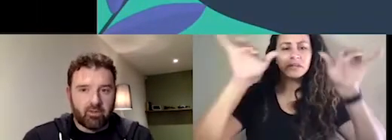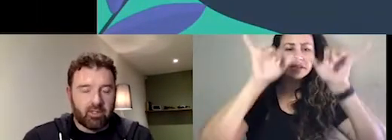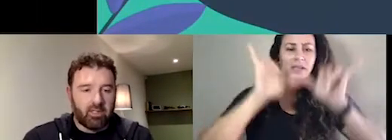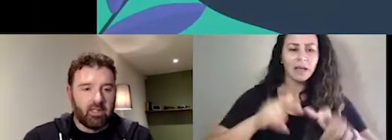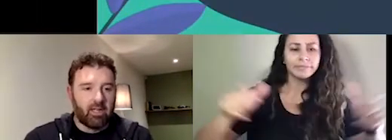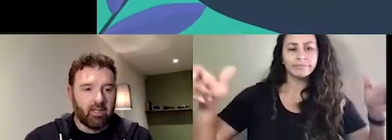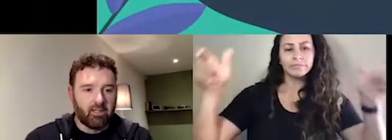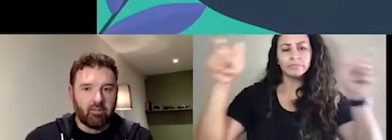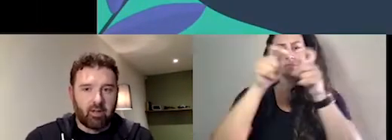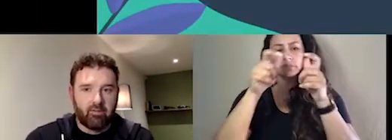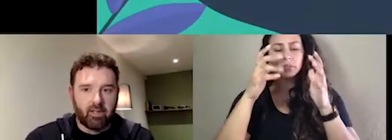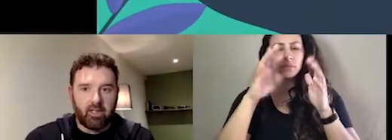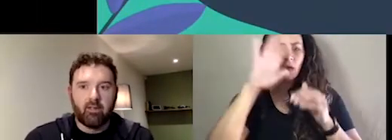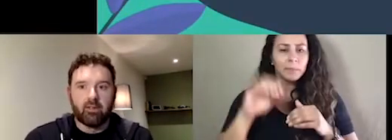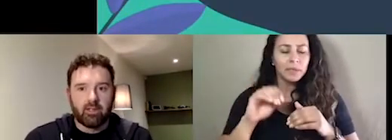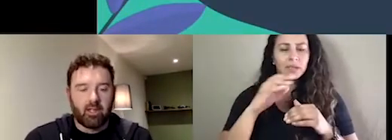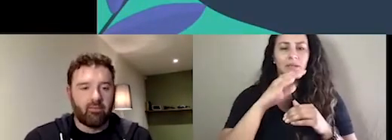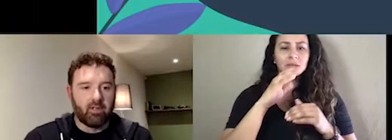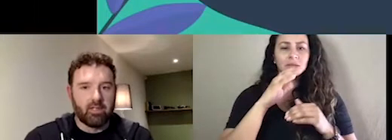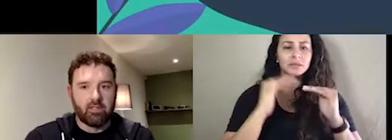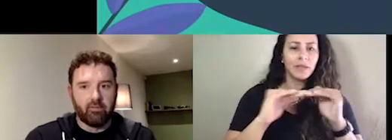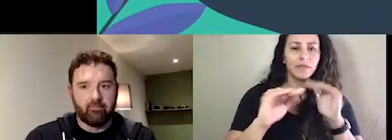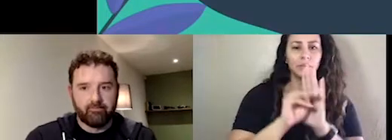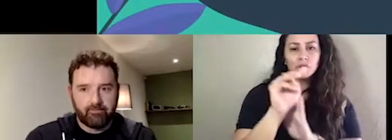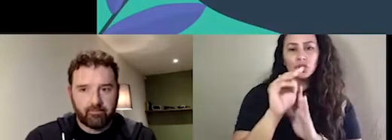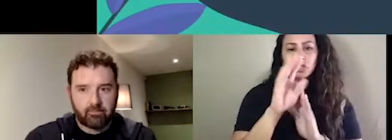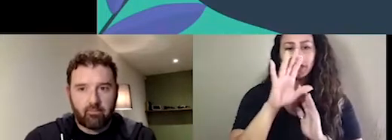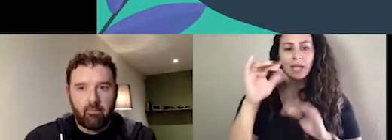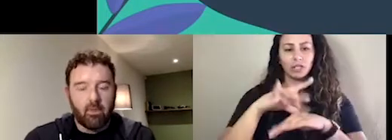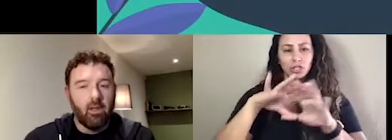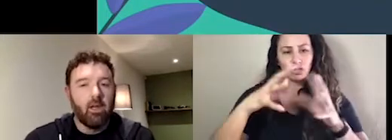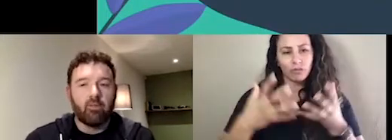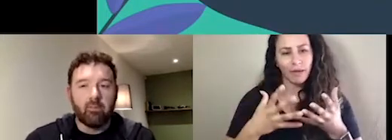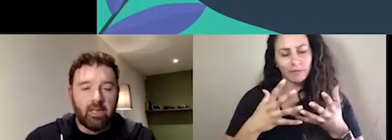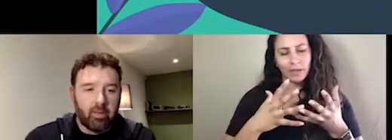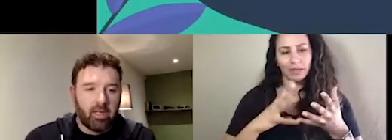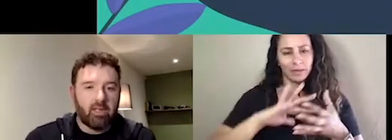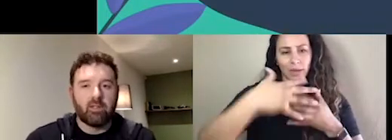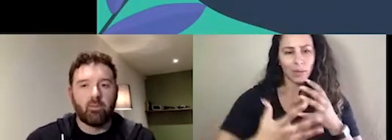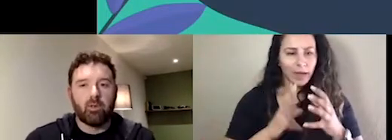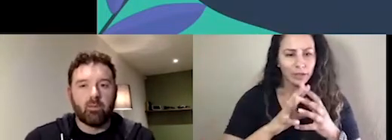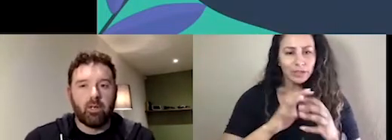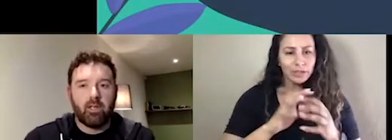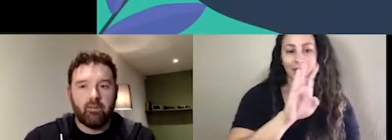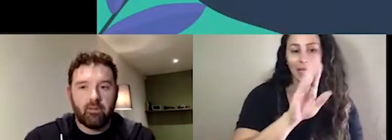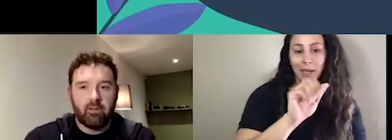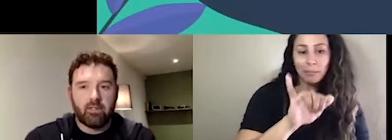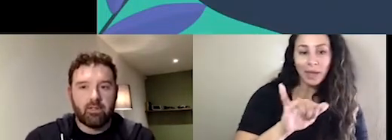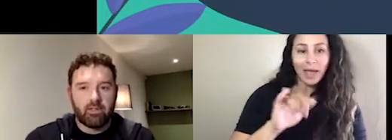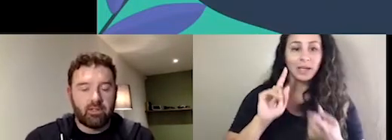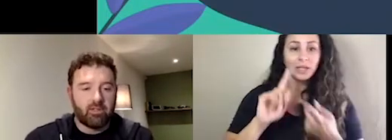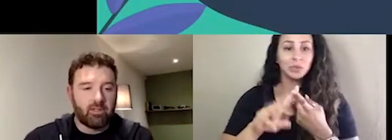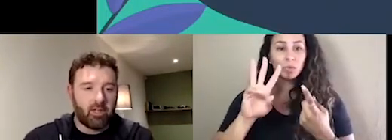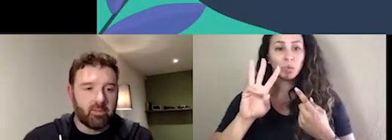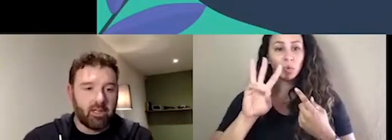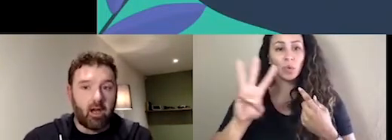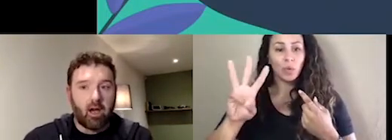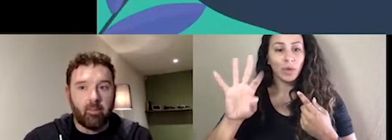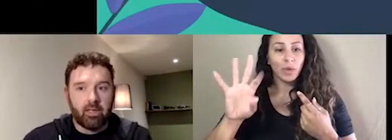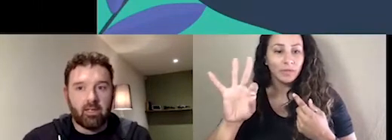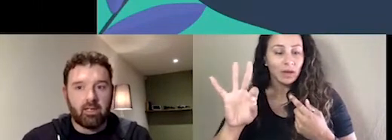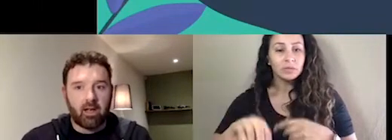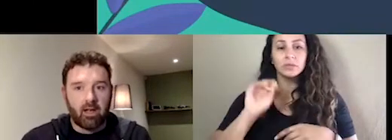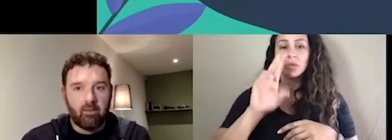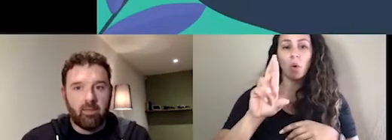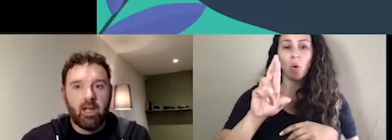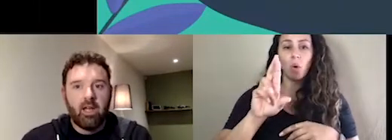of maturity, and geographically, there's a lot of variety too. From eBay to the World Wildlife Fund to startups like